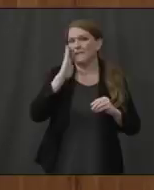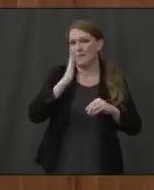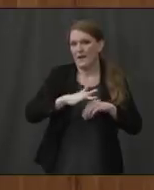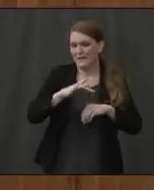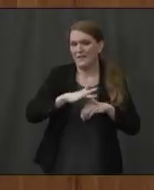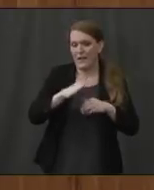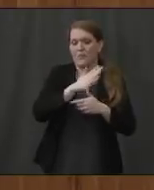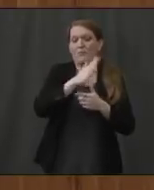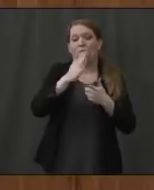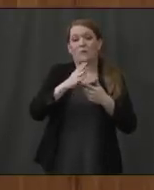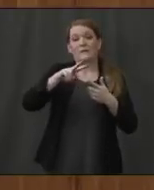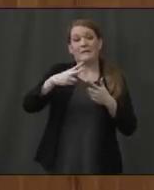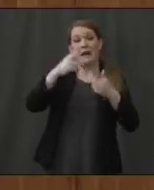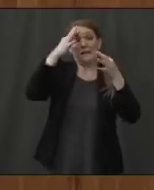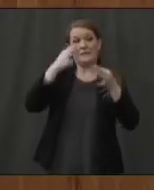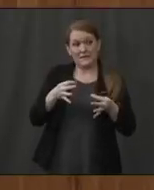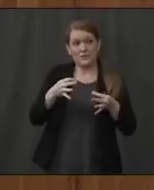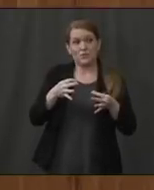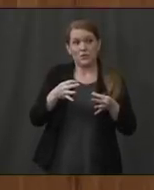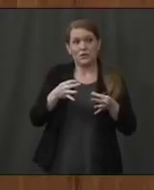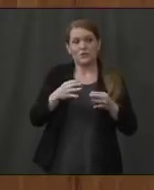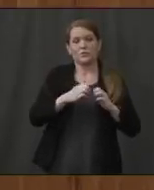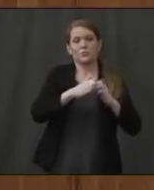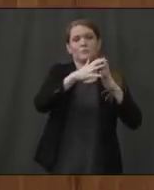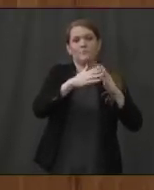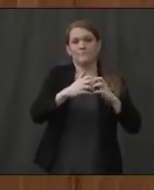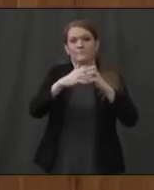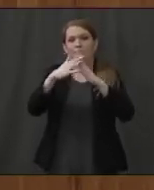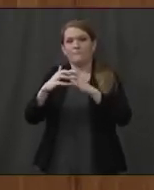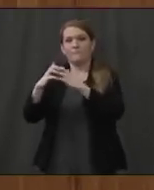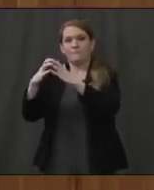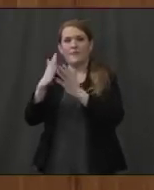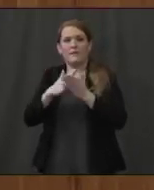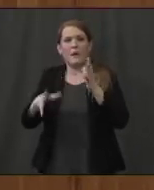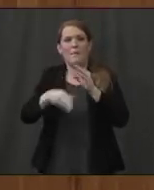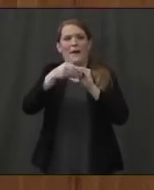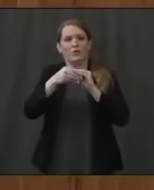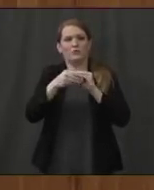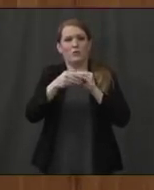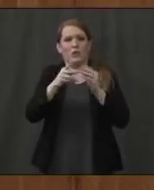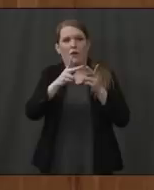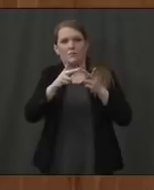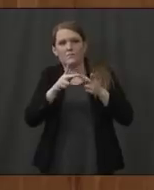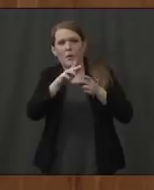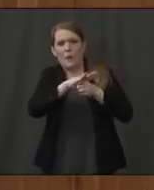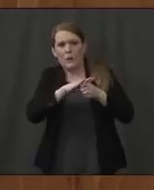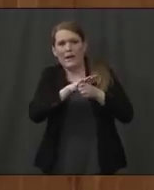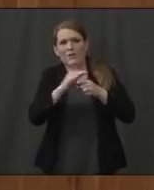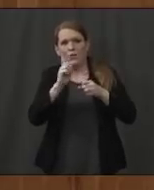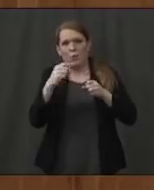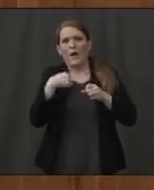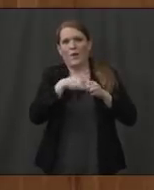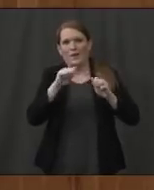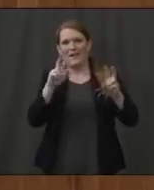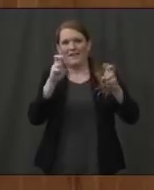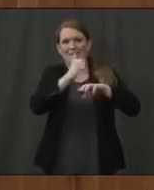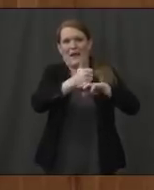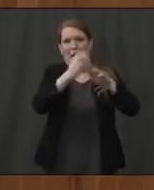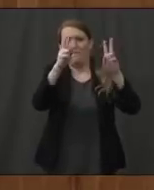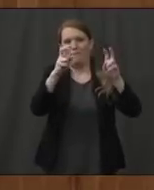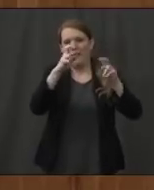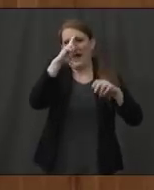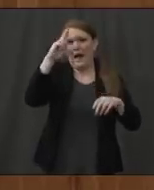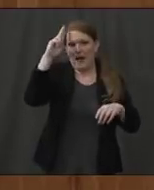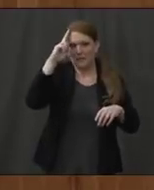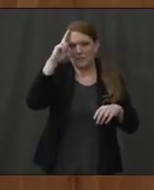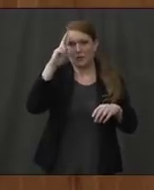to stand up some ancillary facilities that we're working out the details around, but where it matters most, where we're seeing the greatest surge, where we need